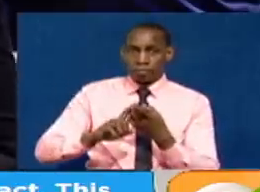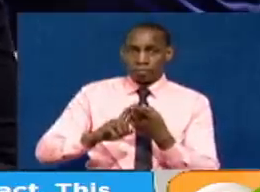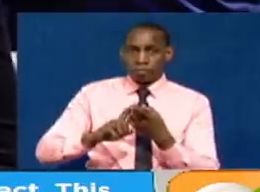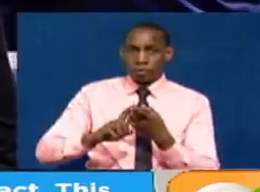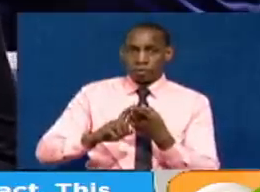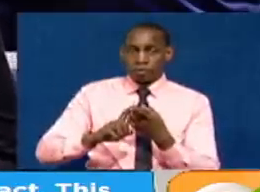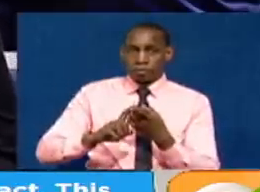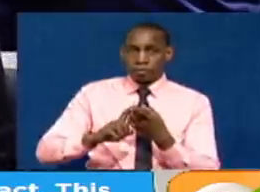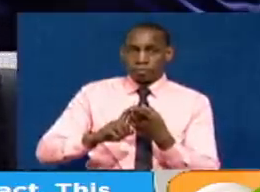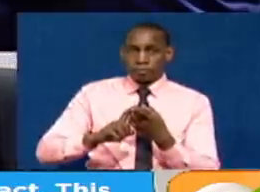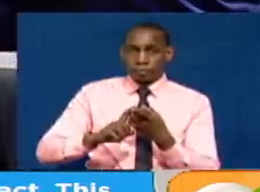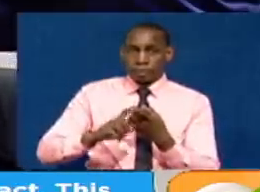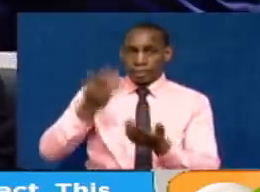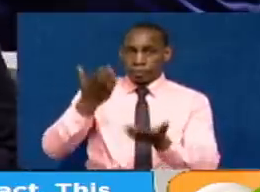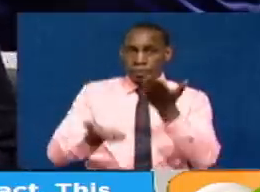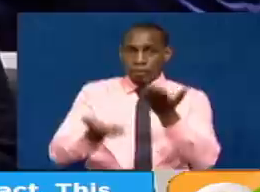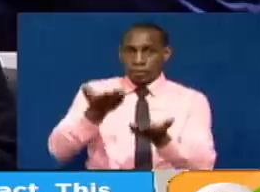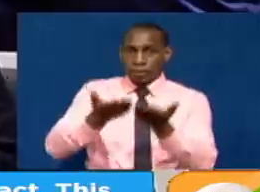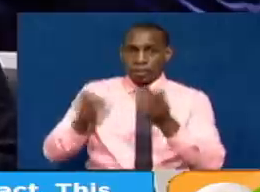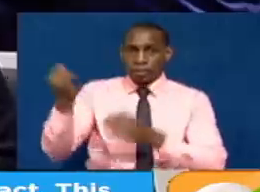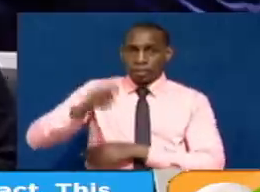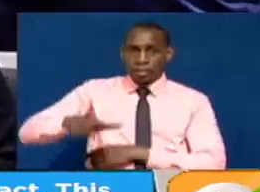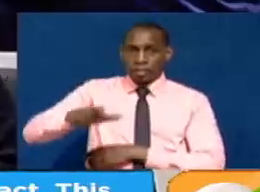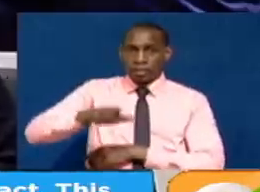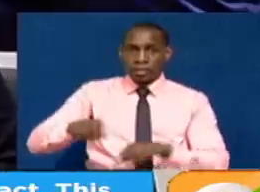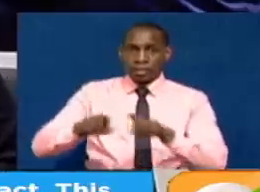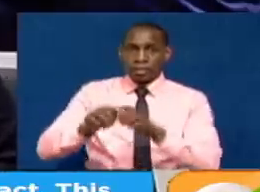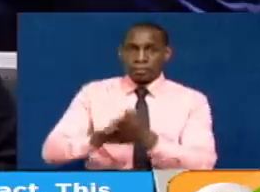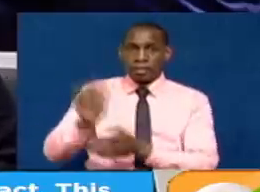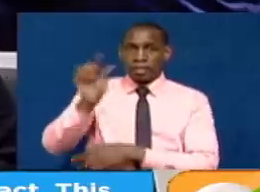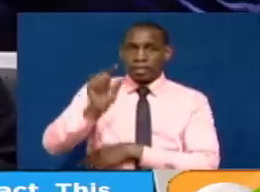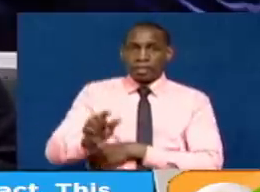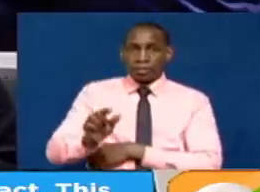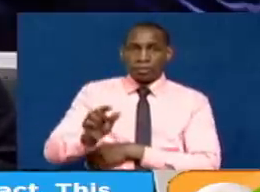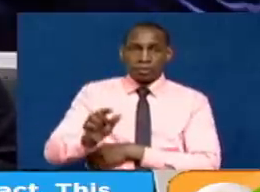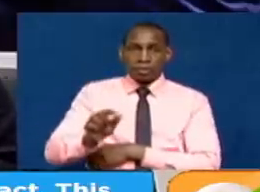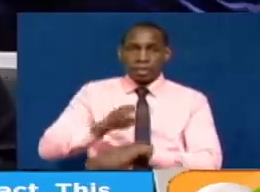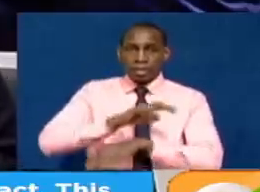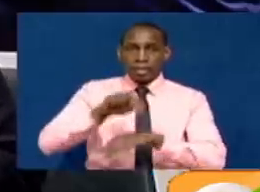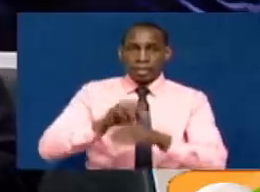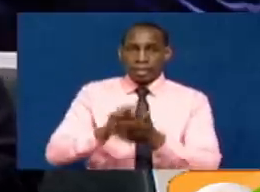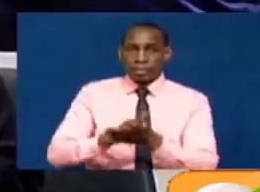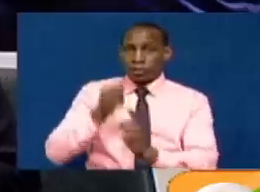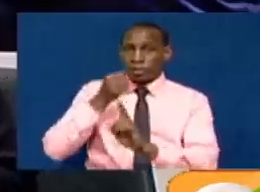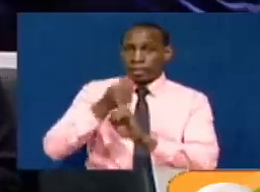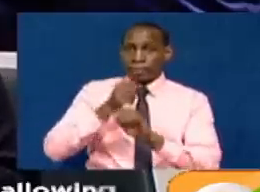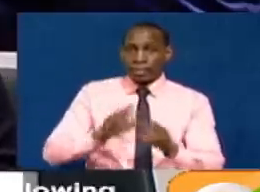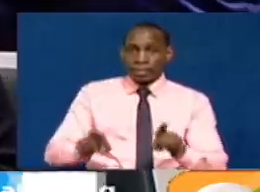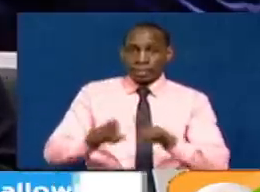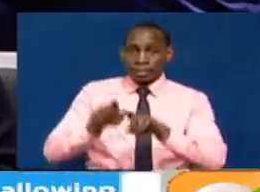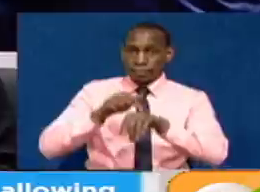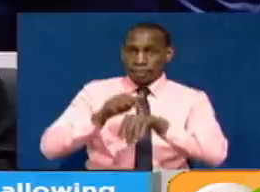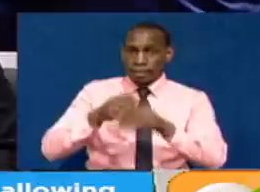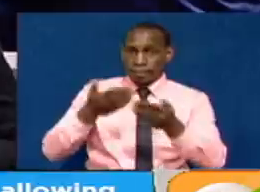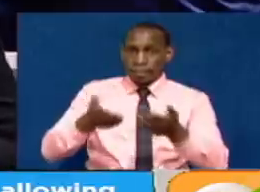weighed in terms of the politics is local, but also regional and national weight. And this time,